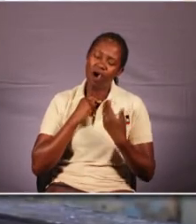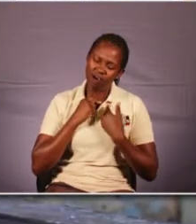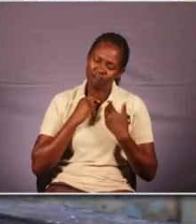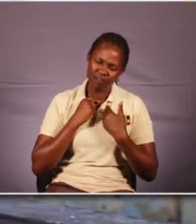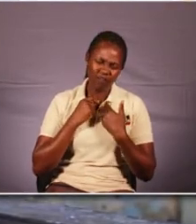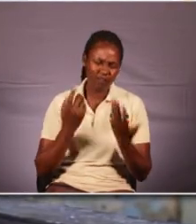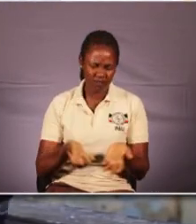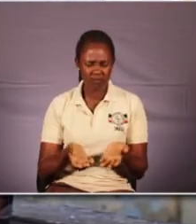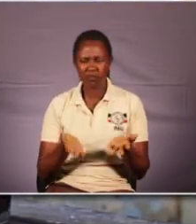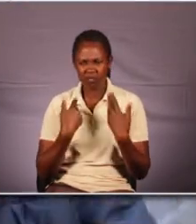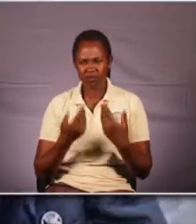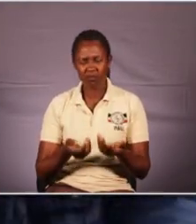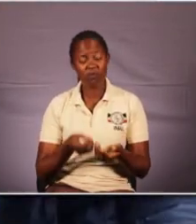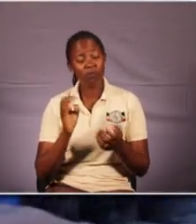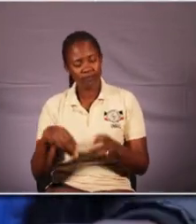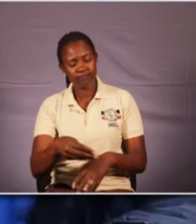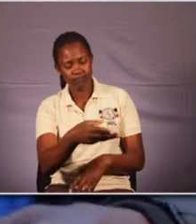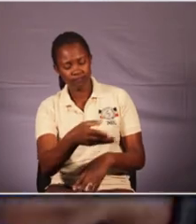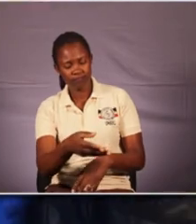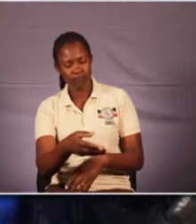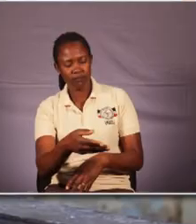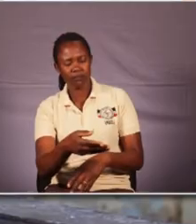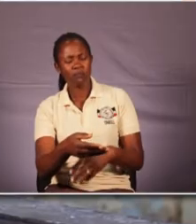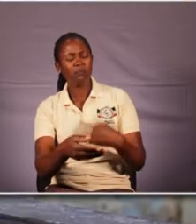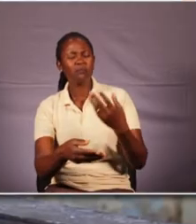on. Here, have it.